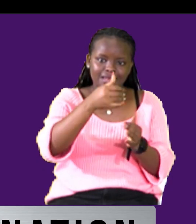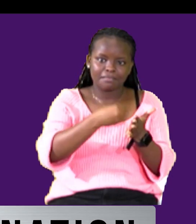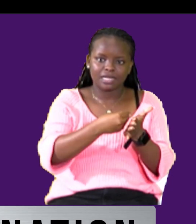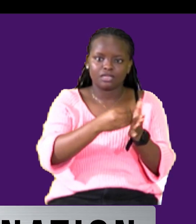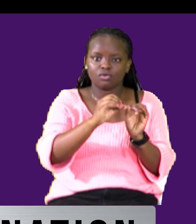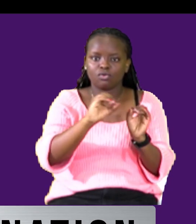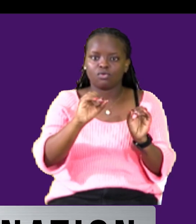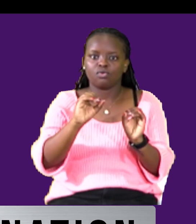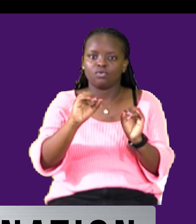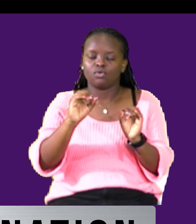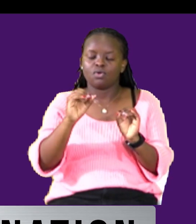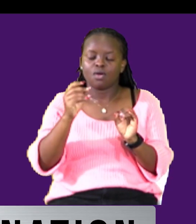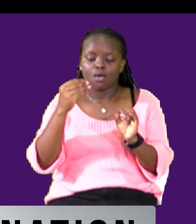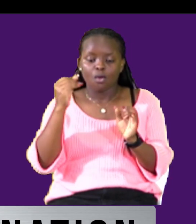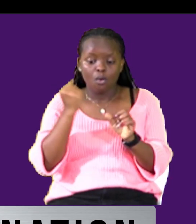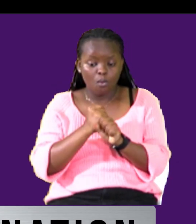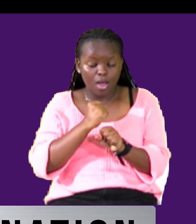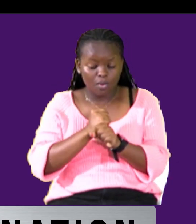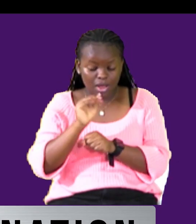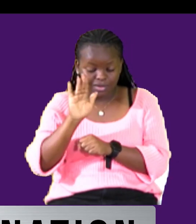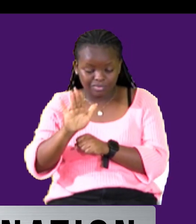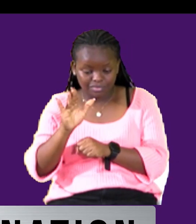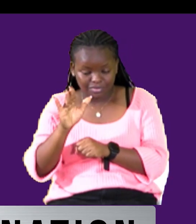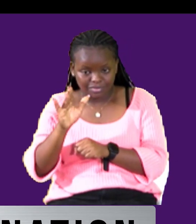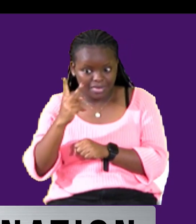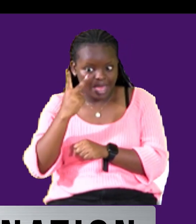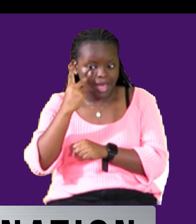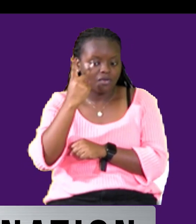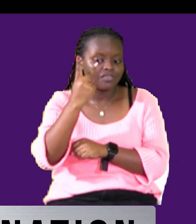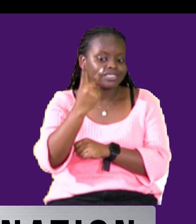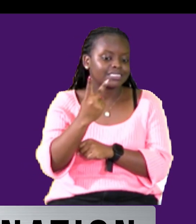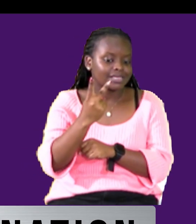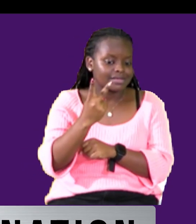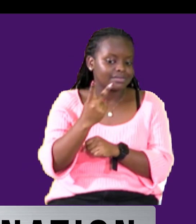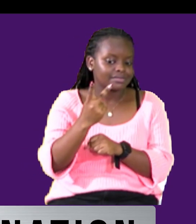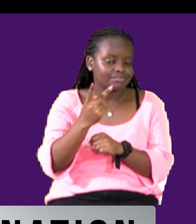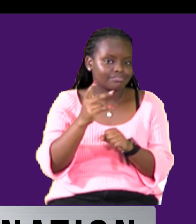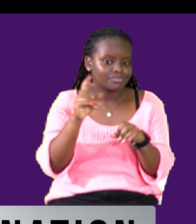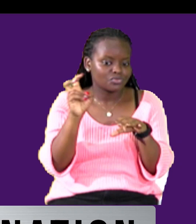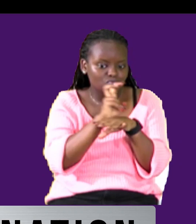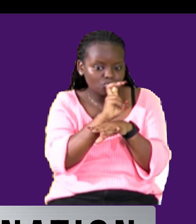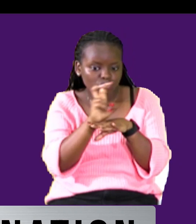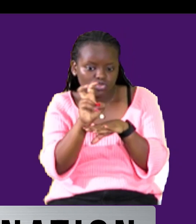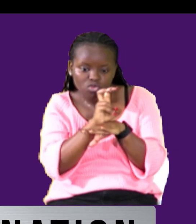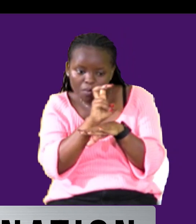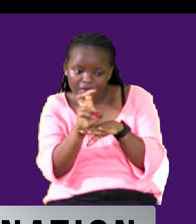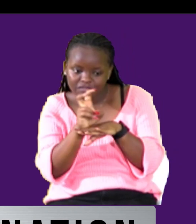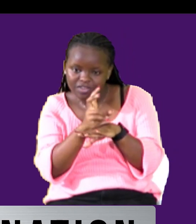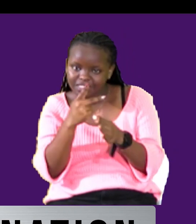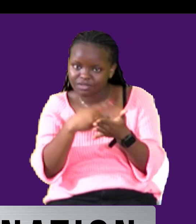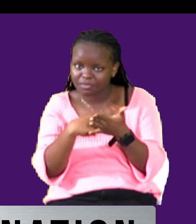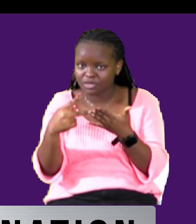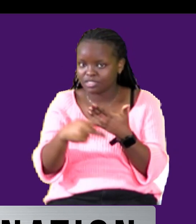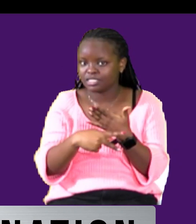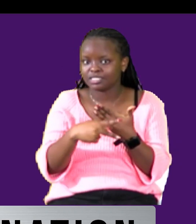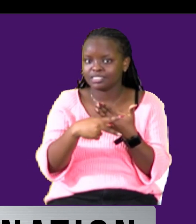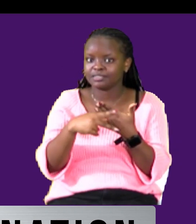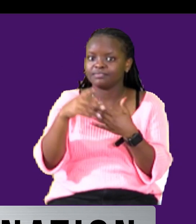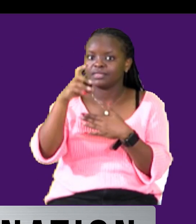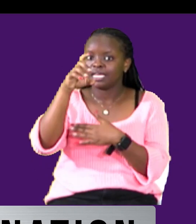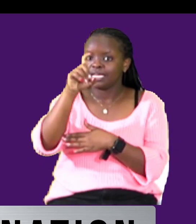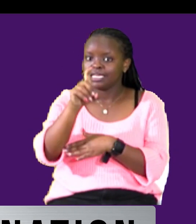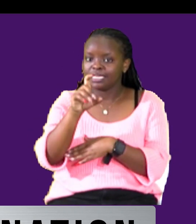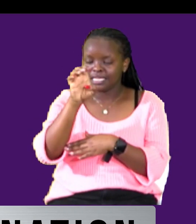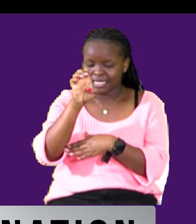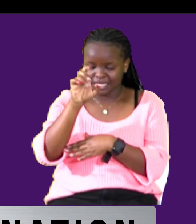is to oversight that development. But the president and his cabinet are the executors of